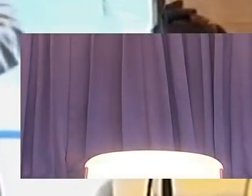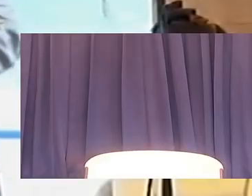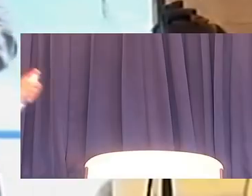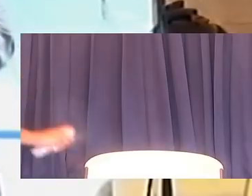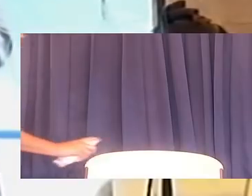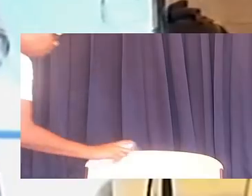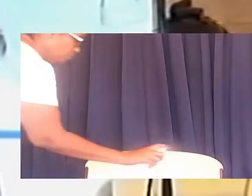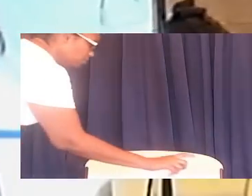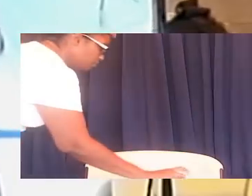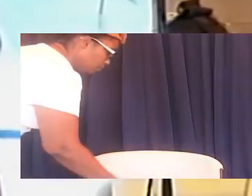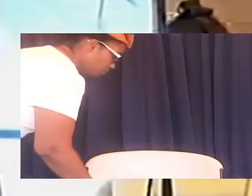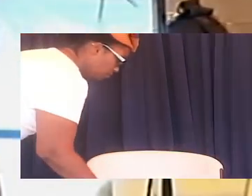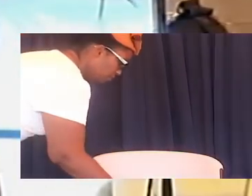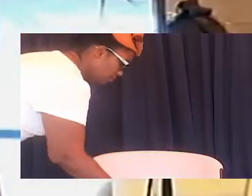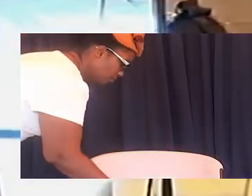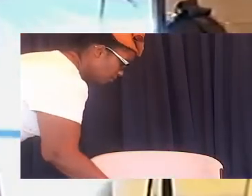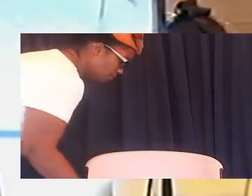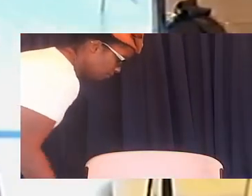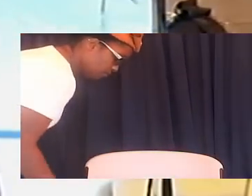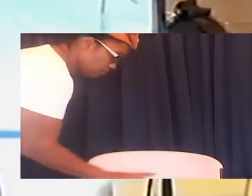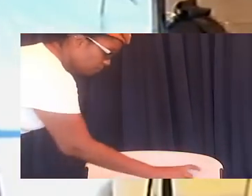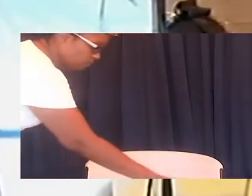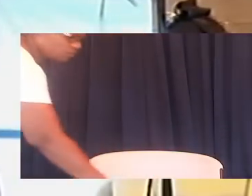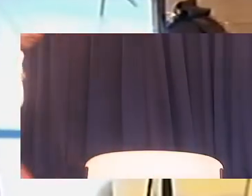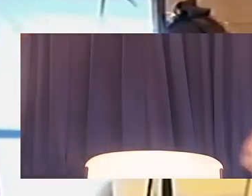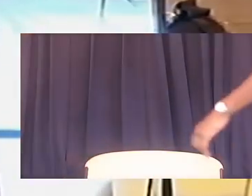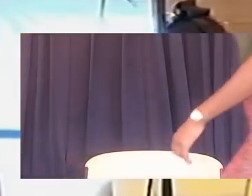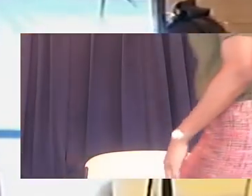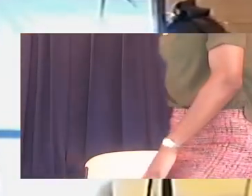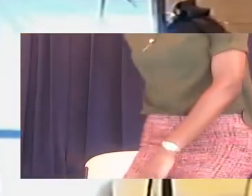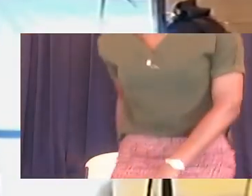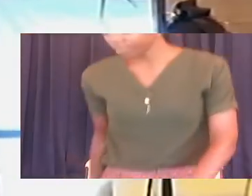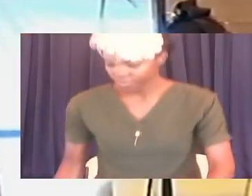Man that is born of a woman, few days,